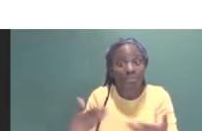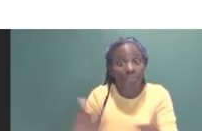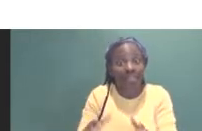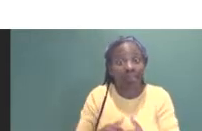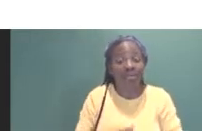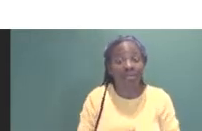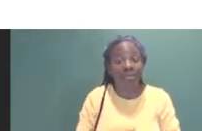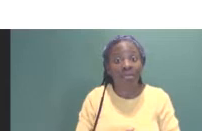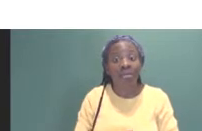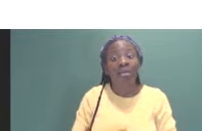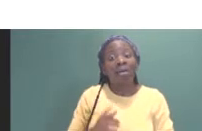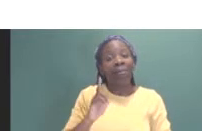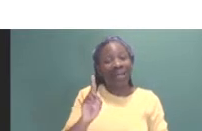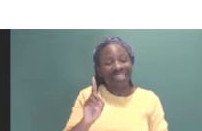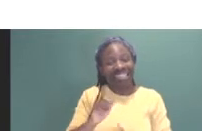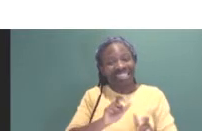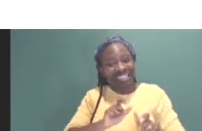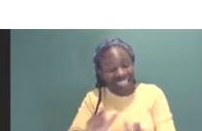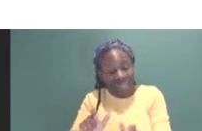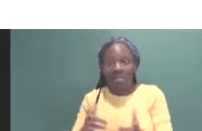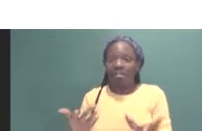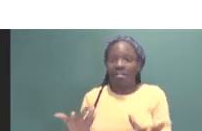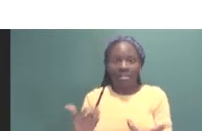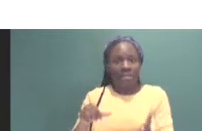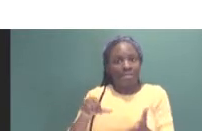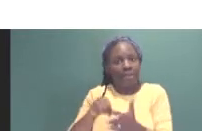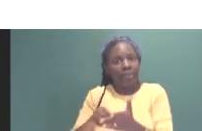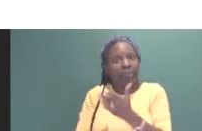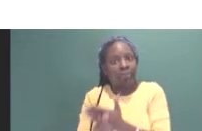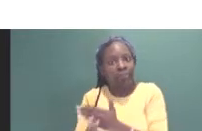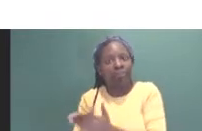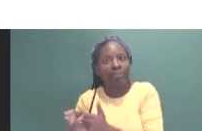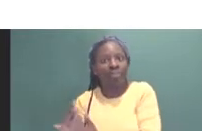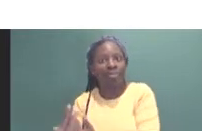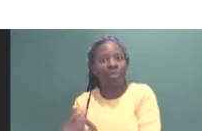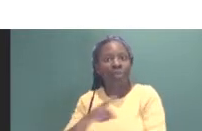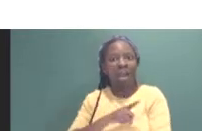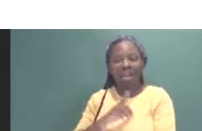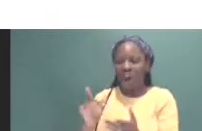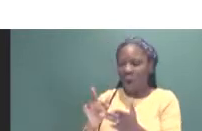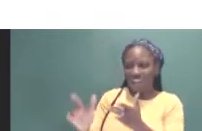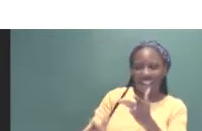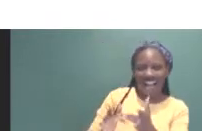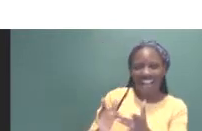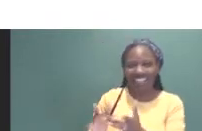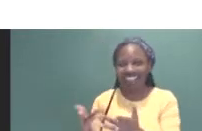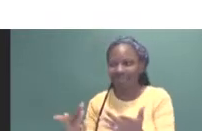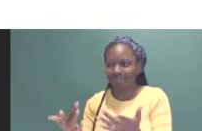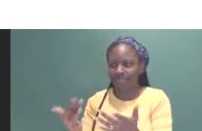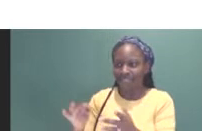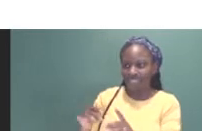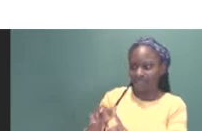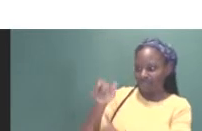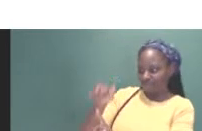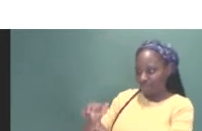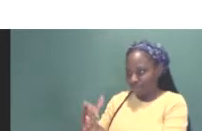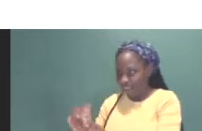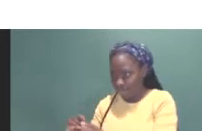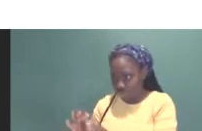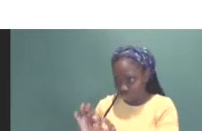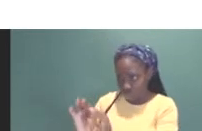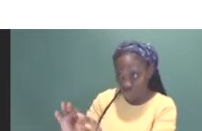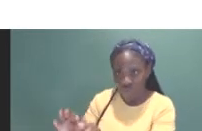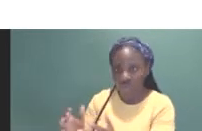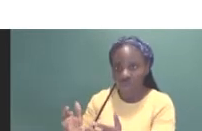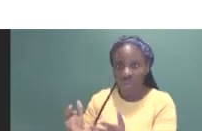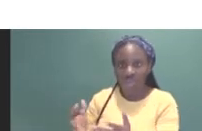Besides that, we still had some challenges. It was online, it was self-administered. We had no ways